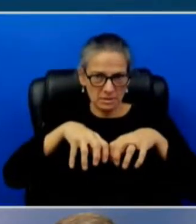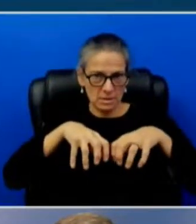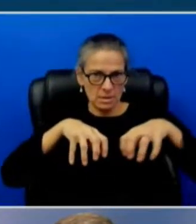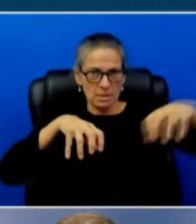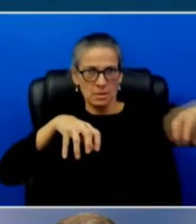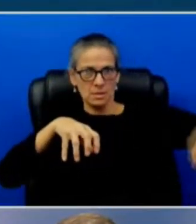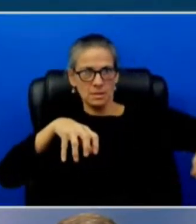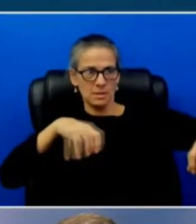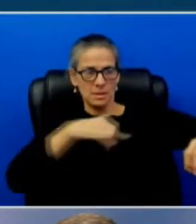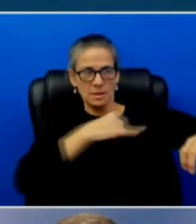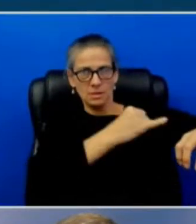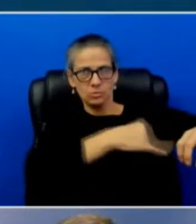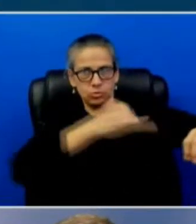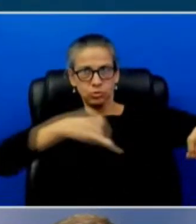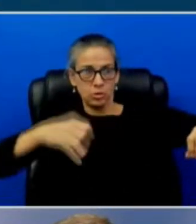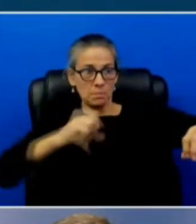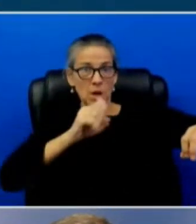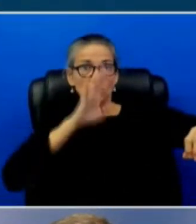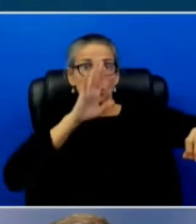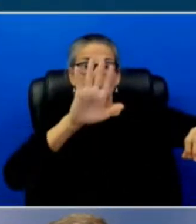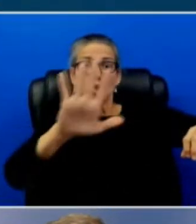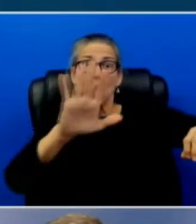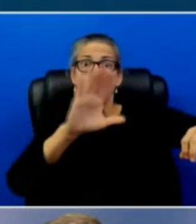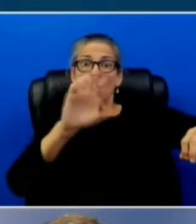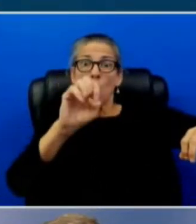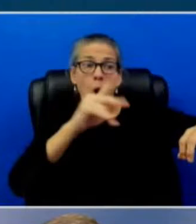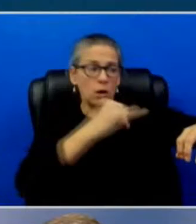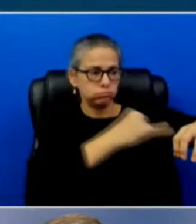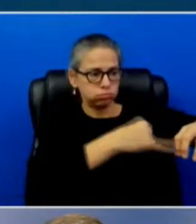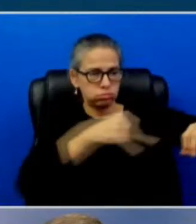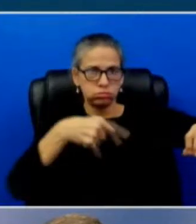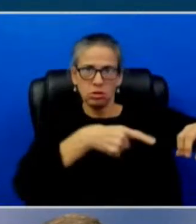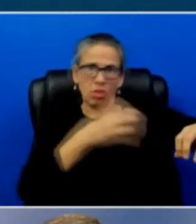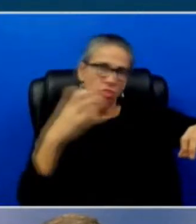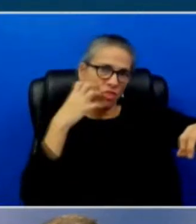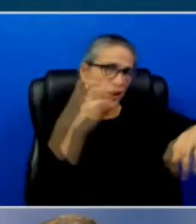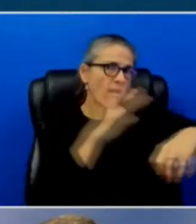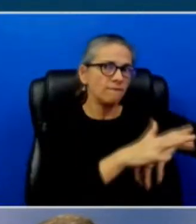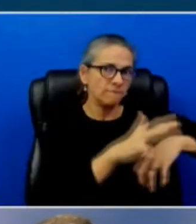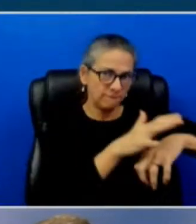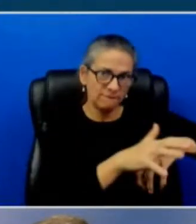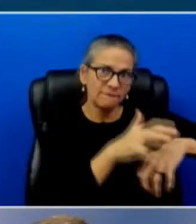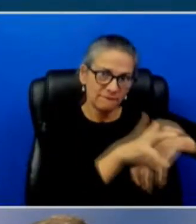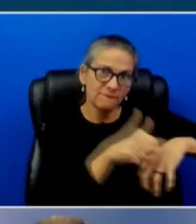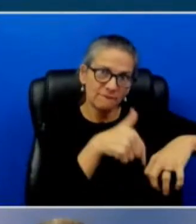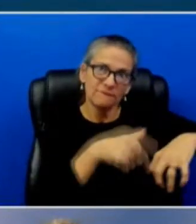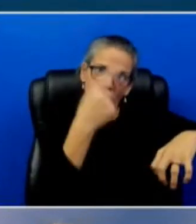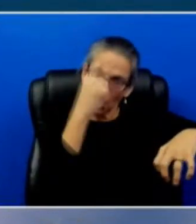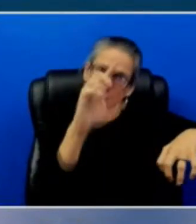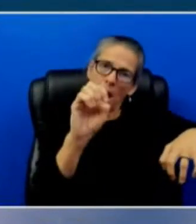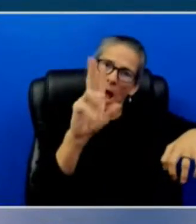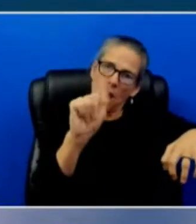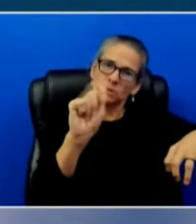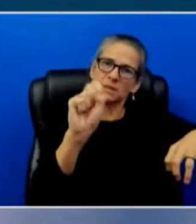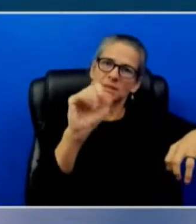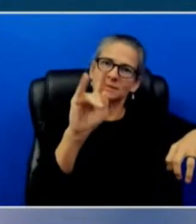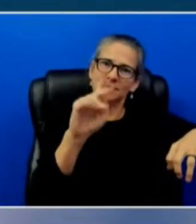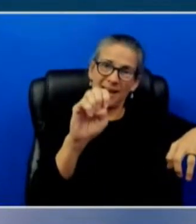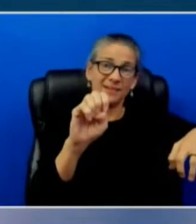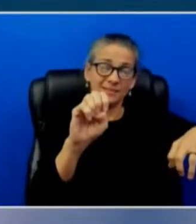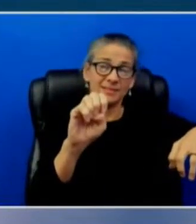is rated for outdoor activity, especially when some of this starts to melt. It could create some